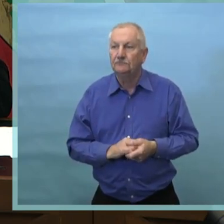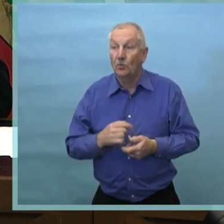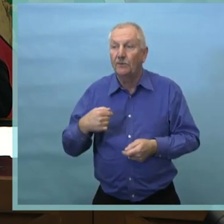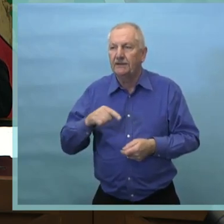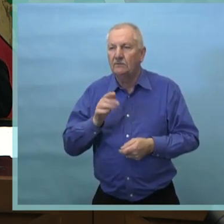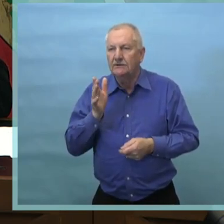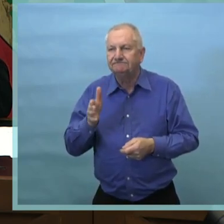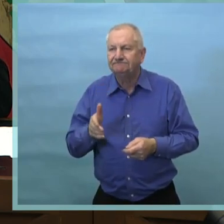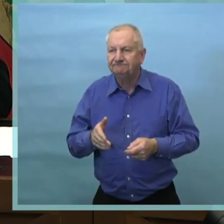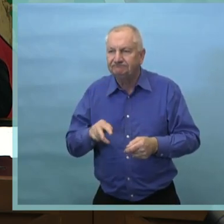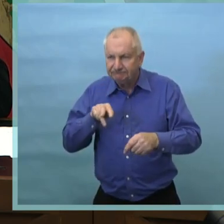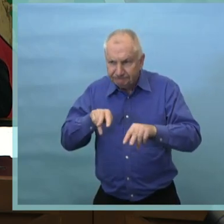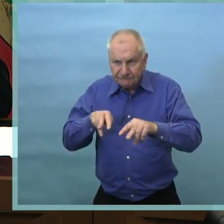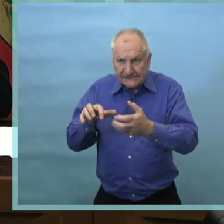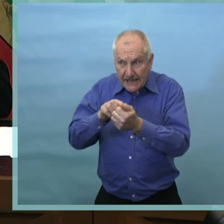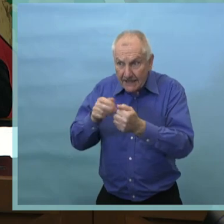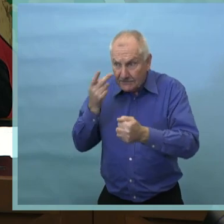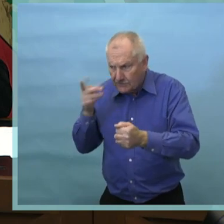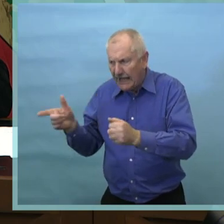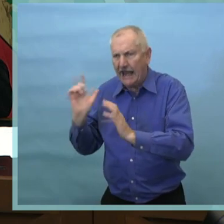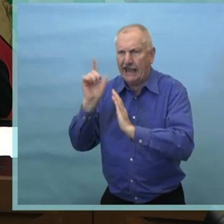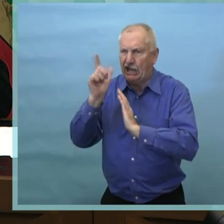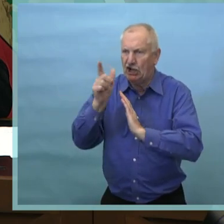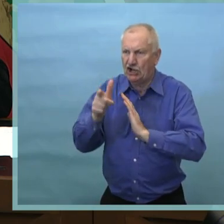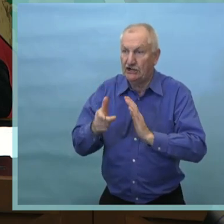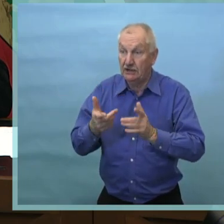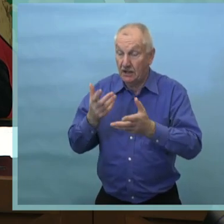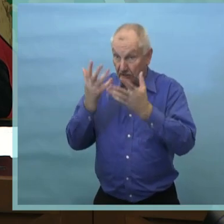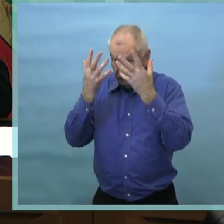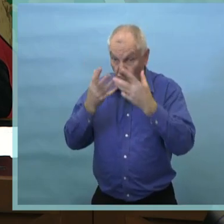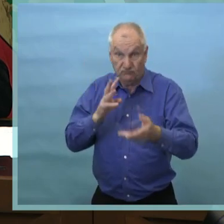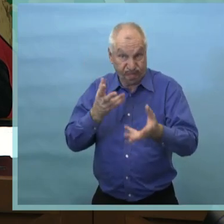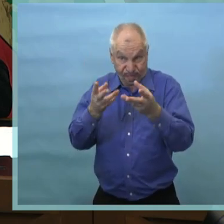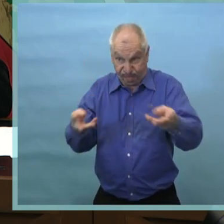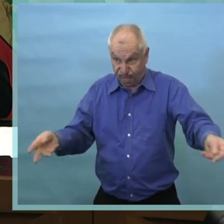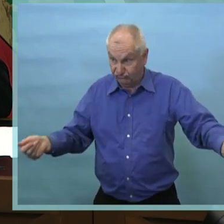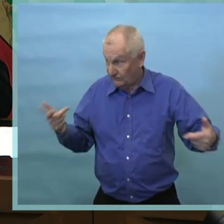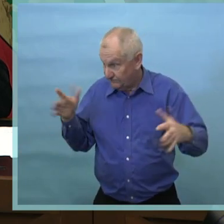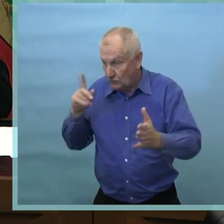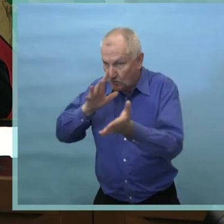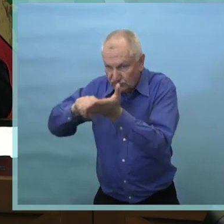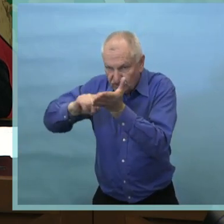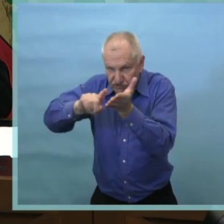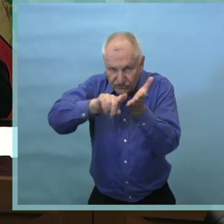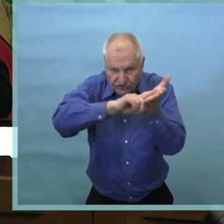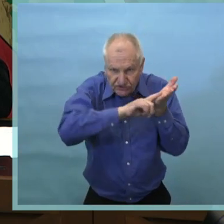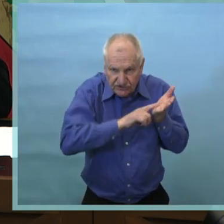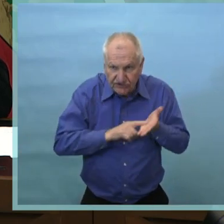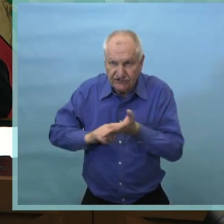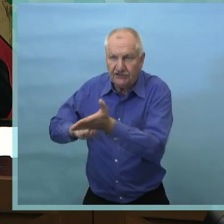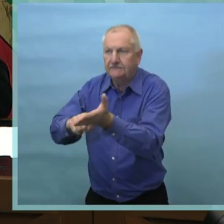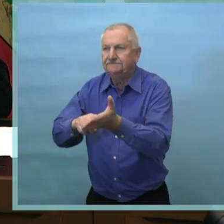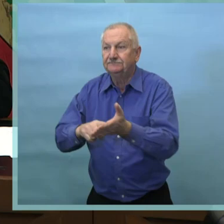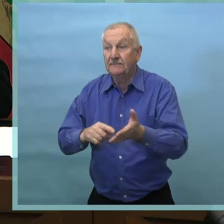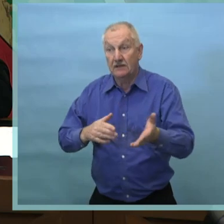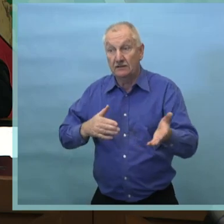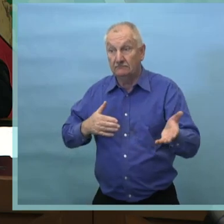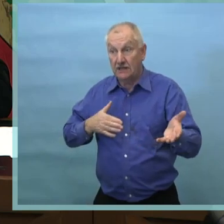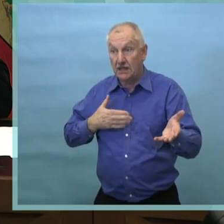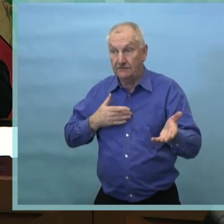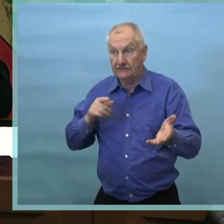of damage there is after the water recedes. I'm very pleased, and I know our government is very